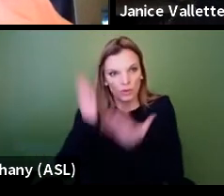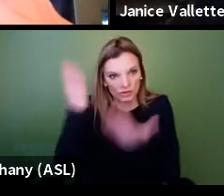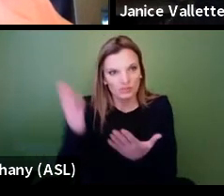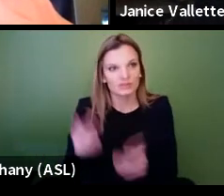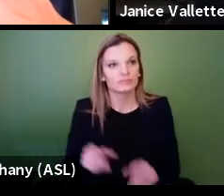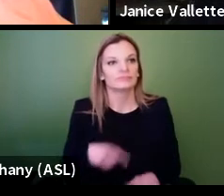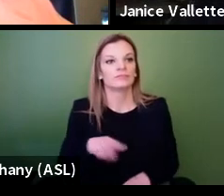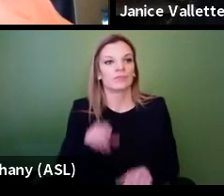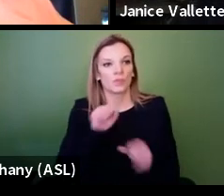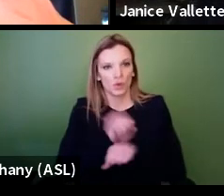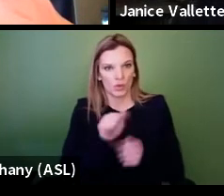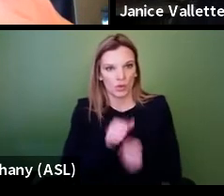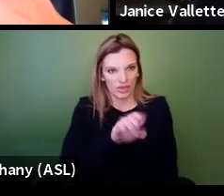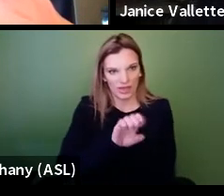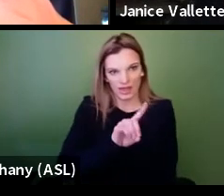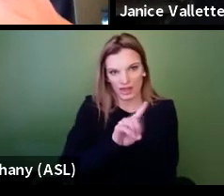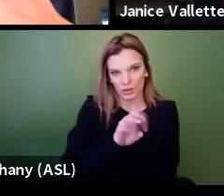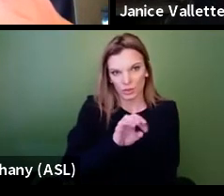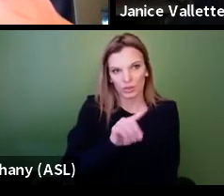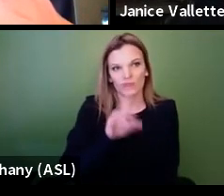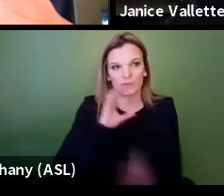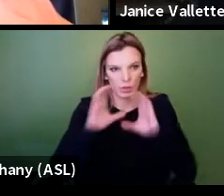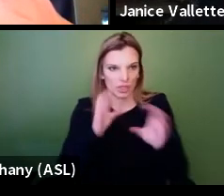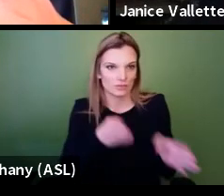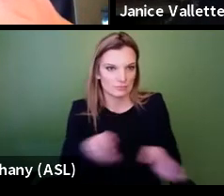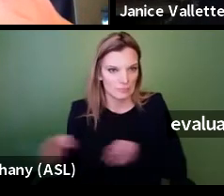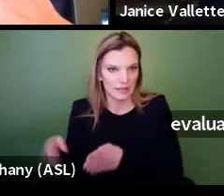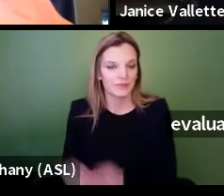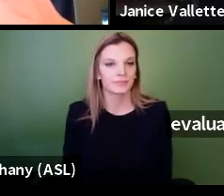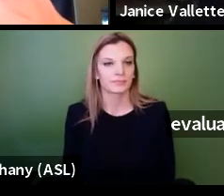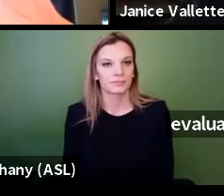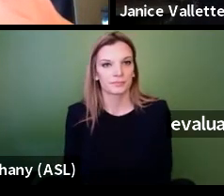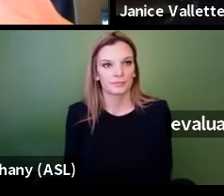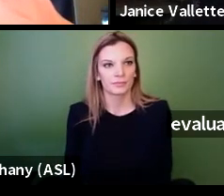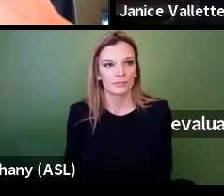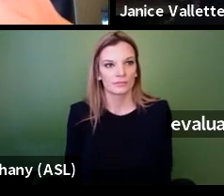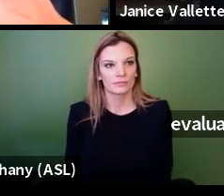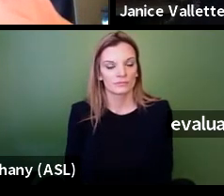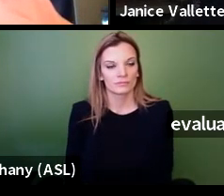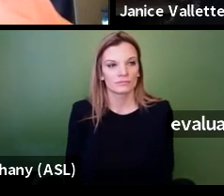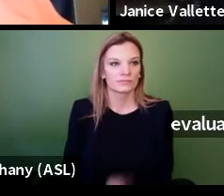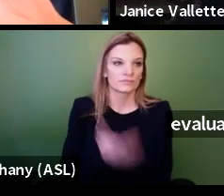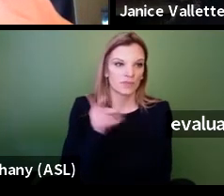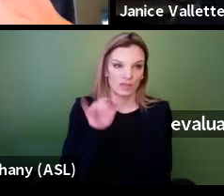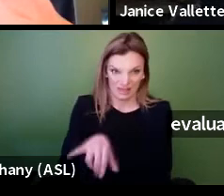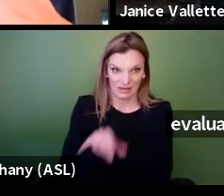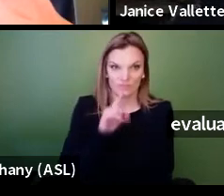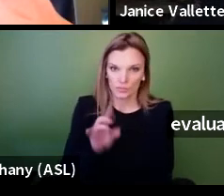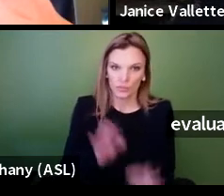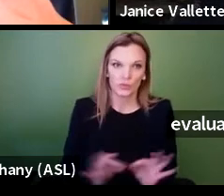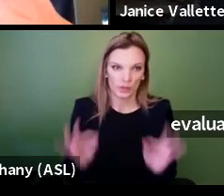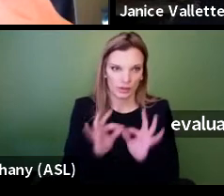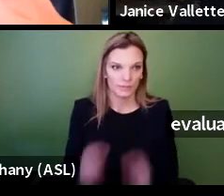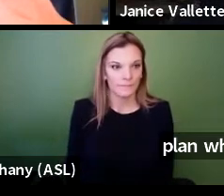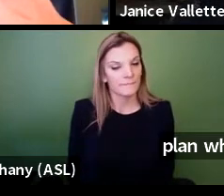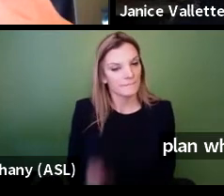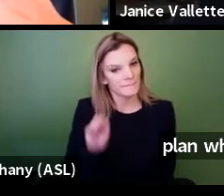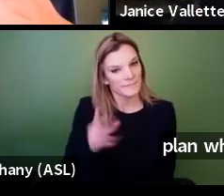the communications plan, which policy for your review and approval, which is also critical. Thank you.